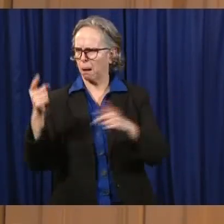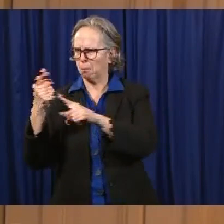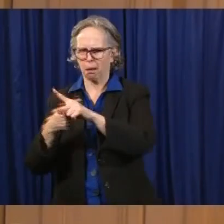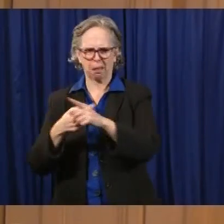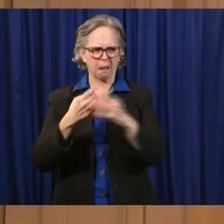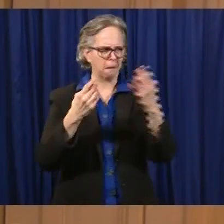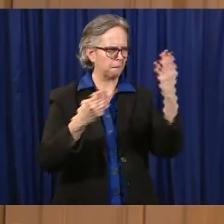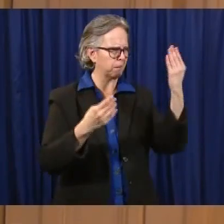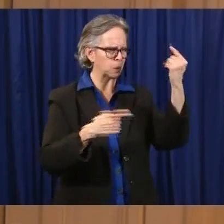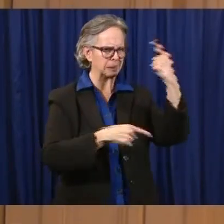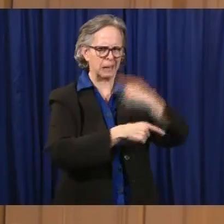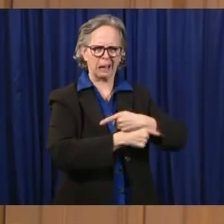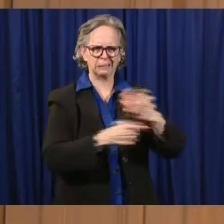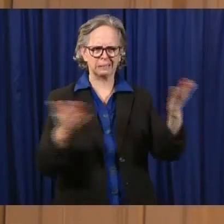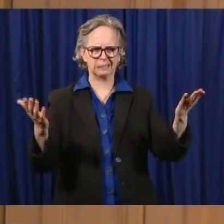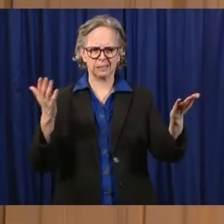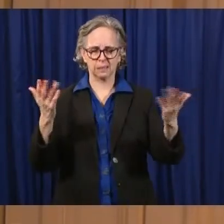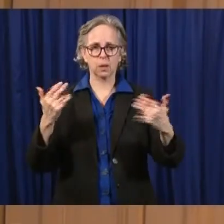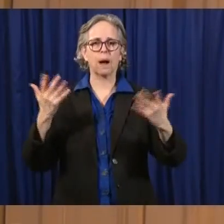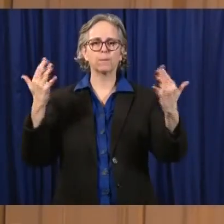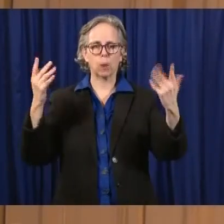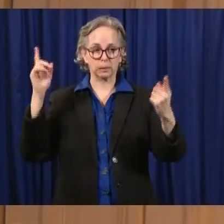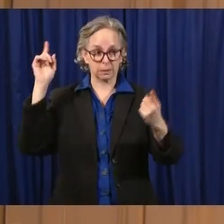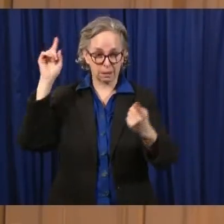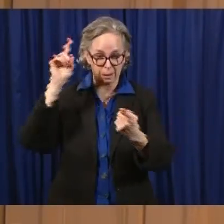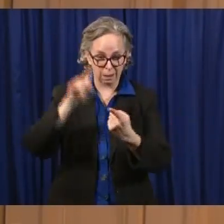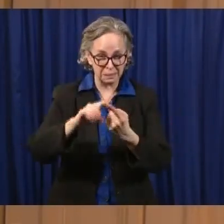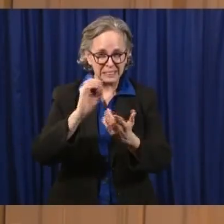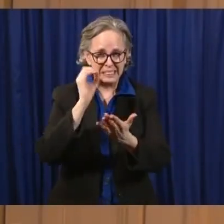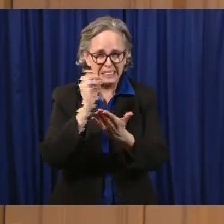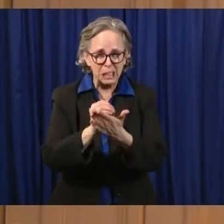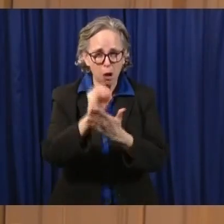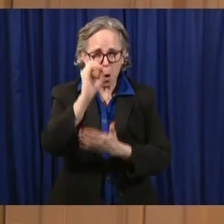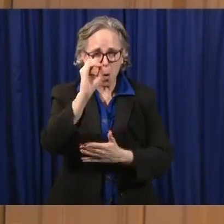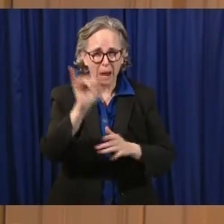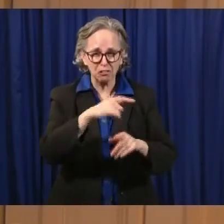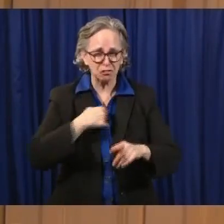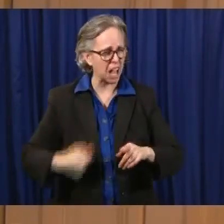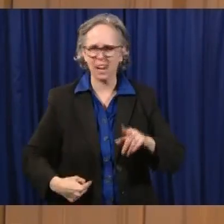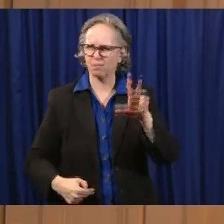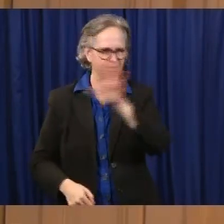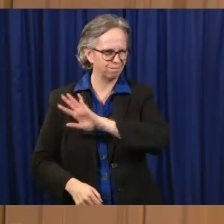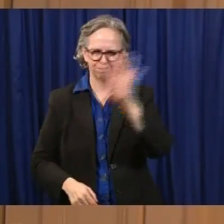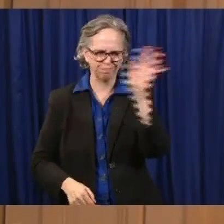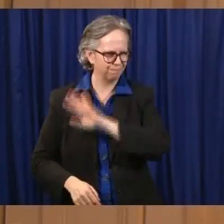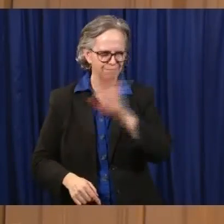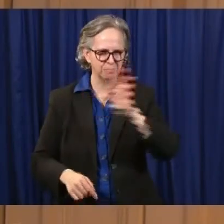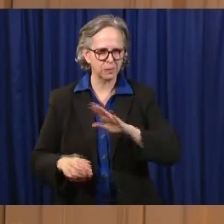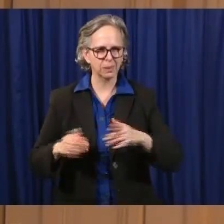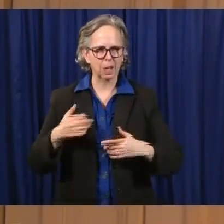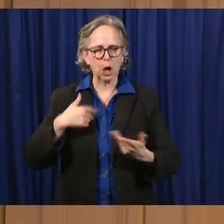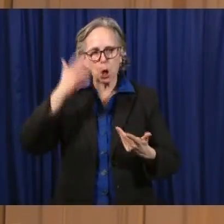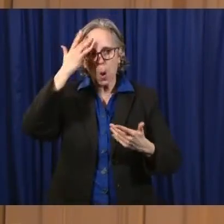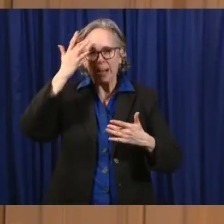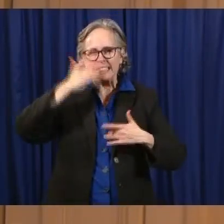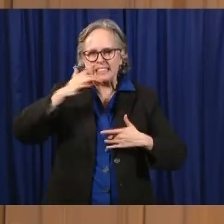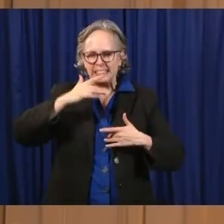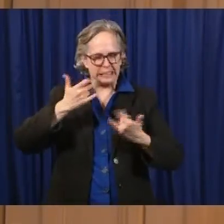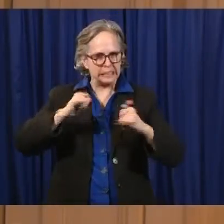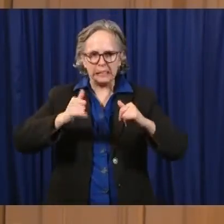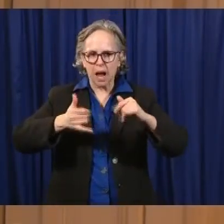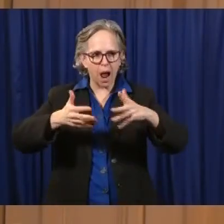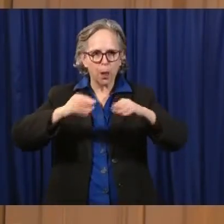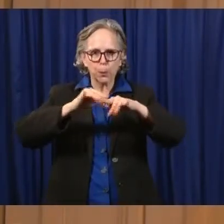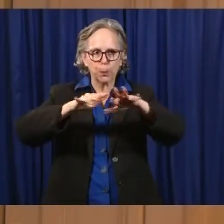is out there, and if you open in any way, and as you're now seeing in China, you'll start, when you get good, accurate numbers, you'll start to see an